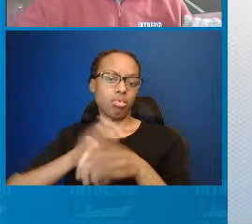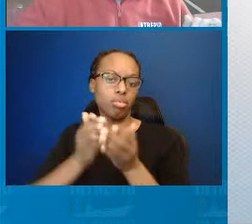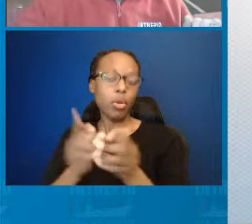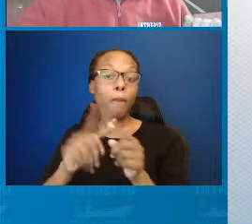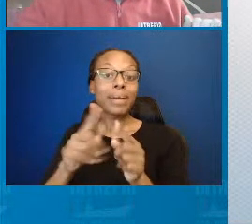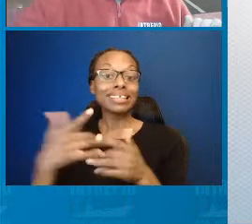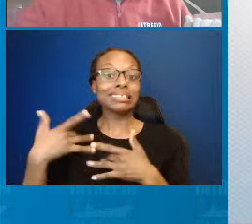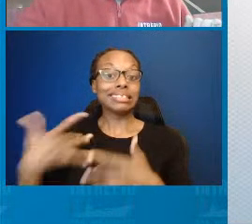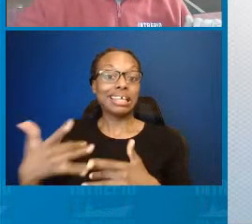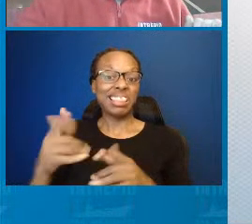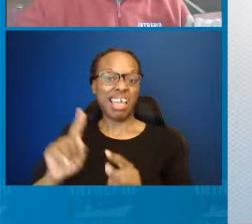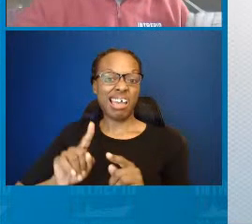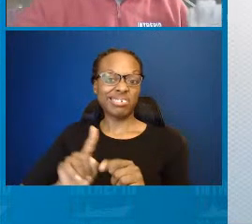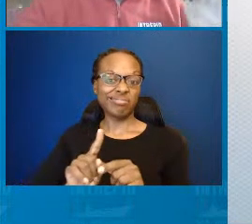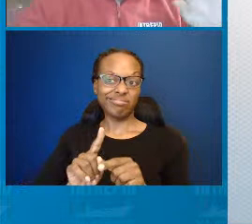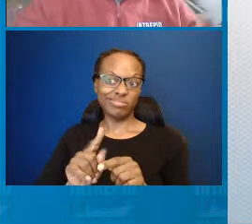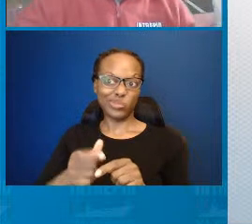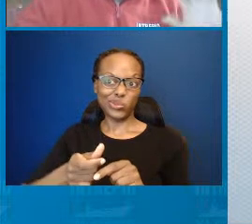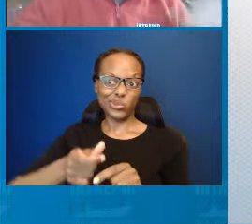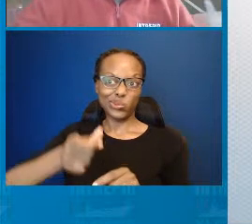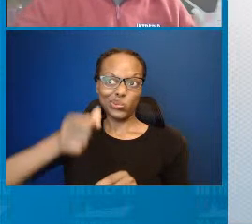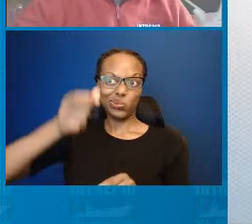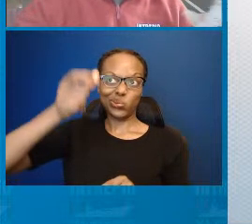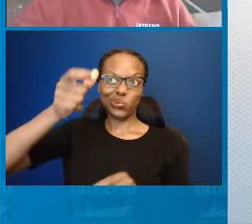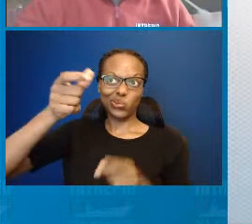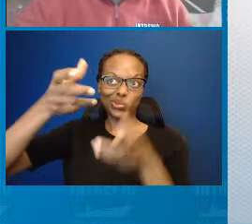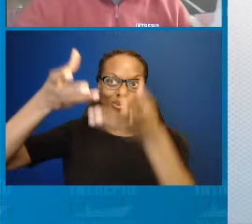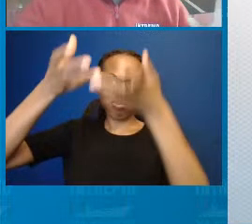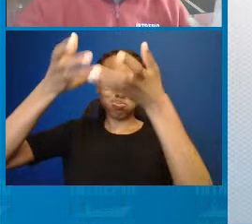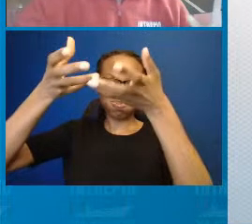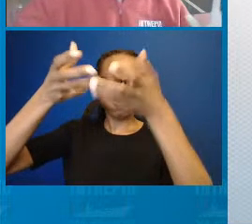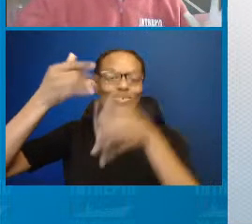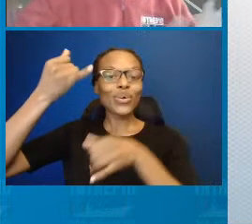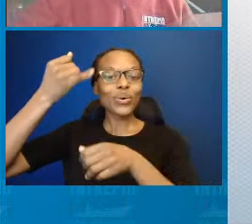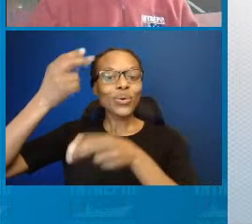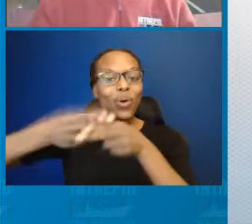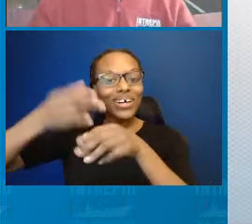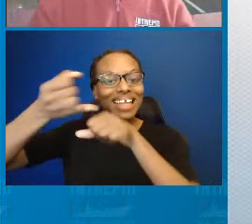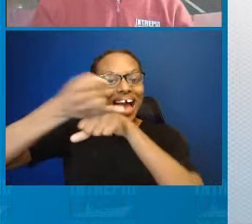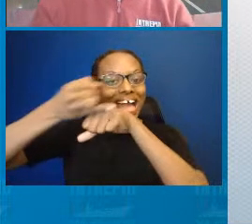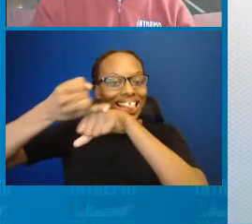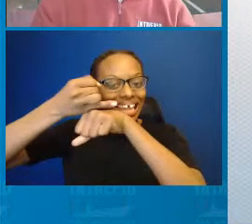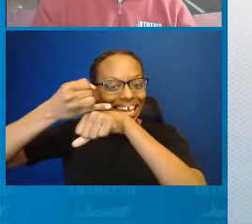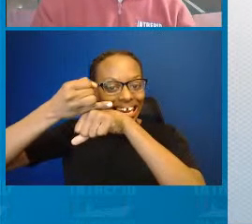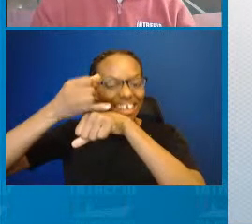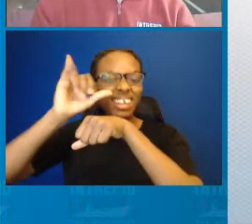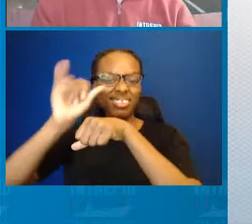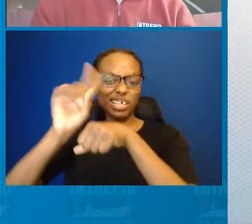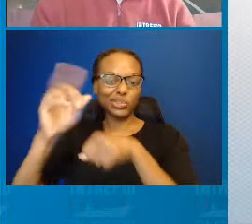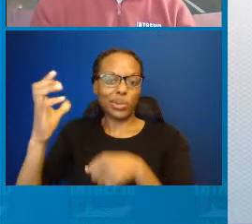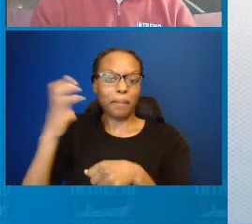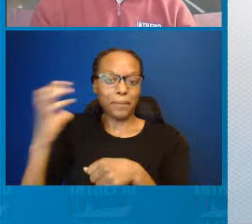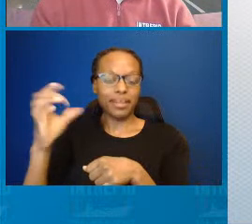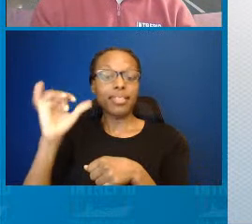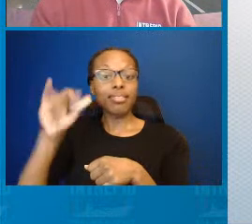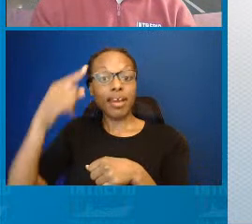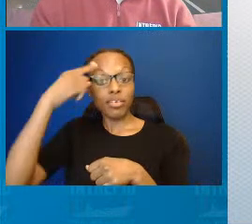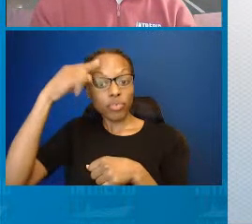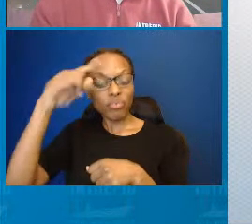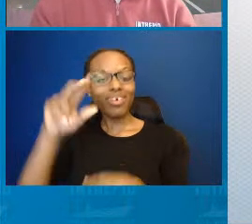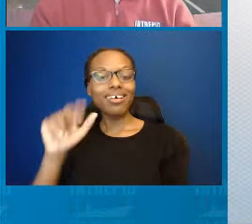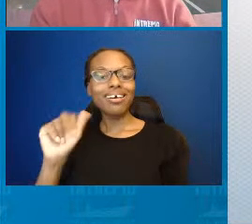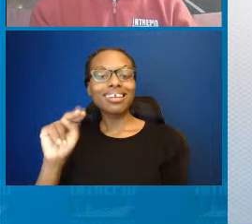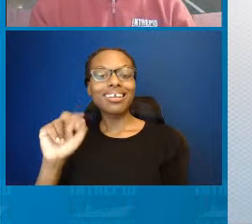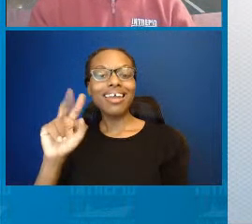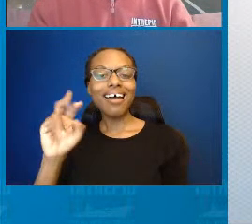island, that tall structure you see that looks like a separate building, but it's not. That's where navigation would occur.